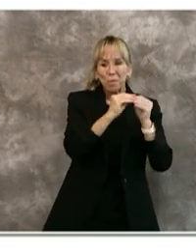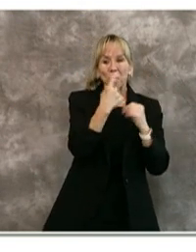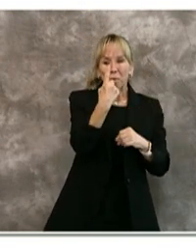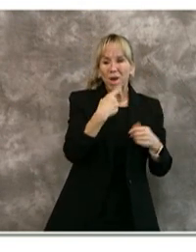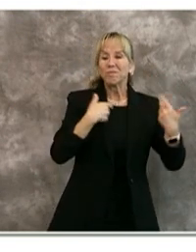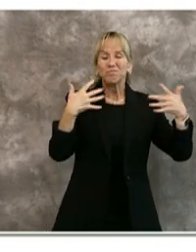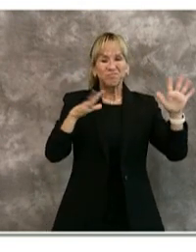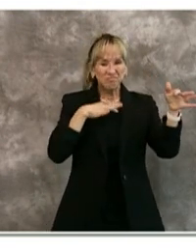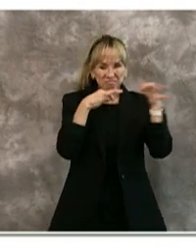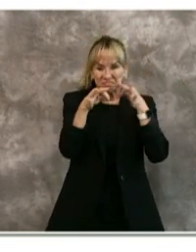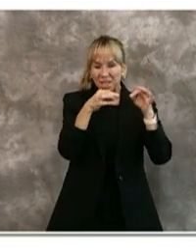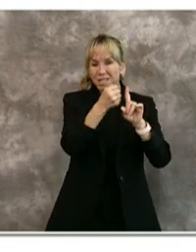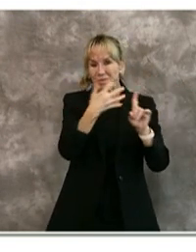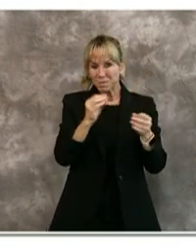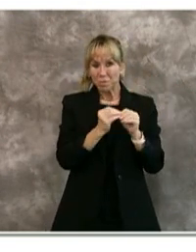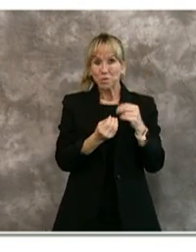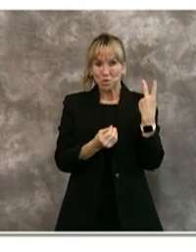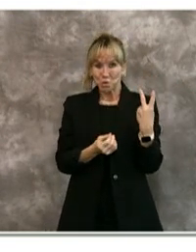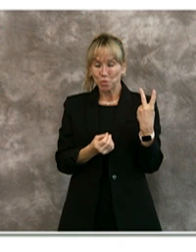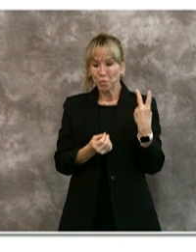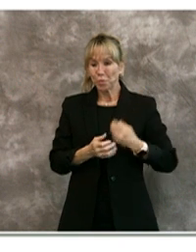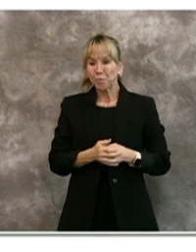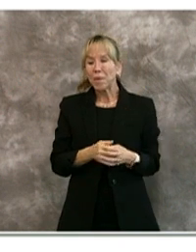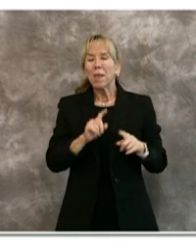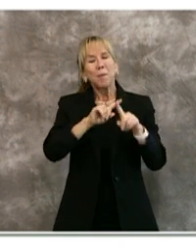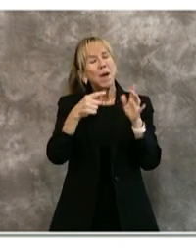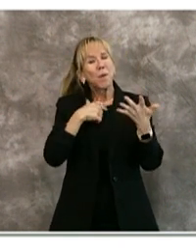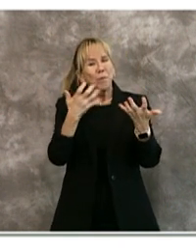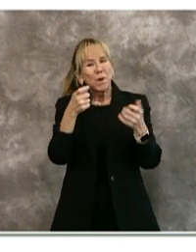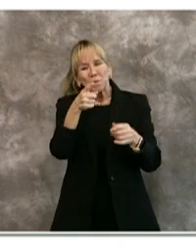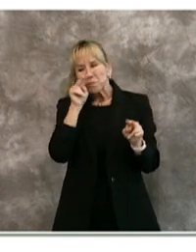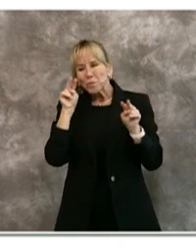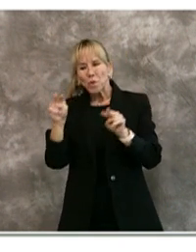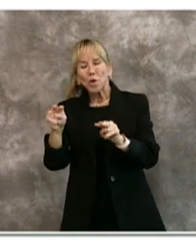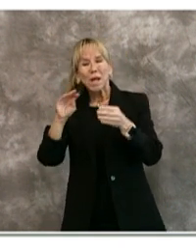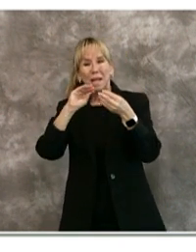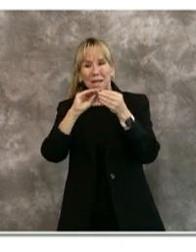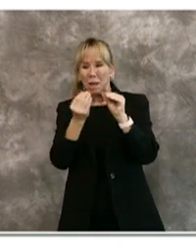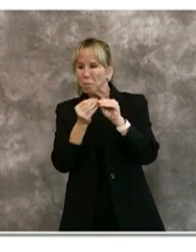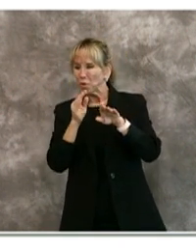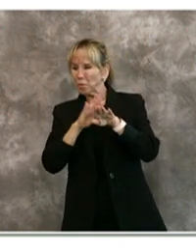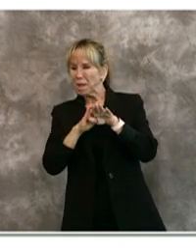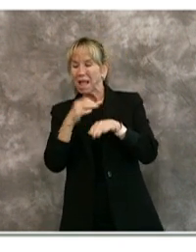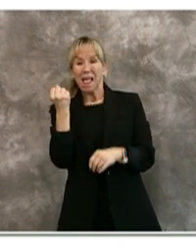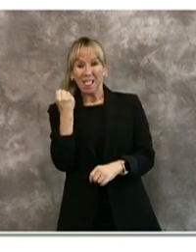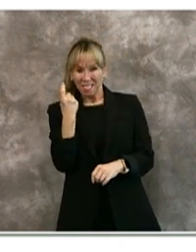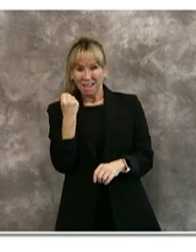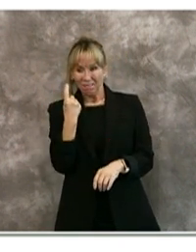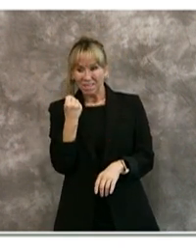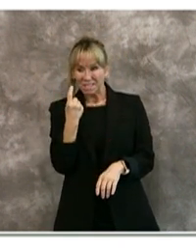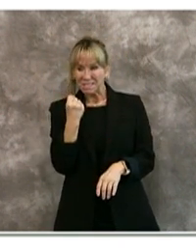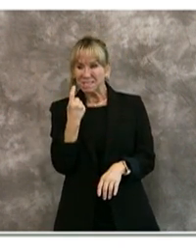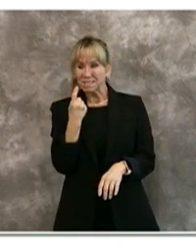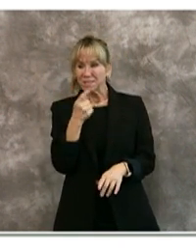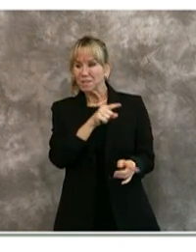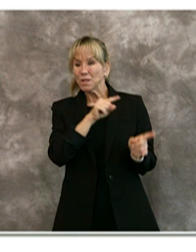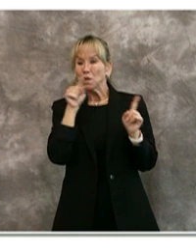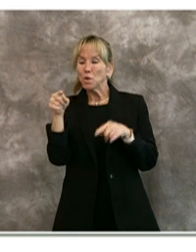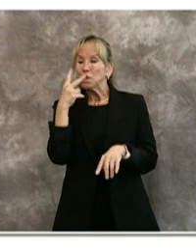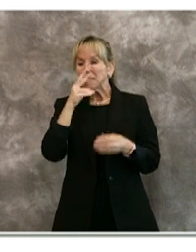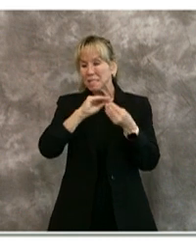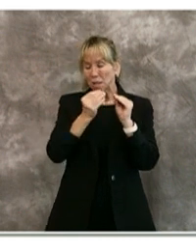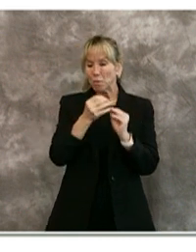number 2. And I'd like to point out that for trigger number 11, Our target there is to be greater